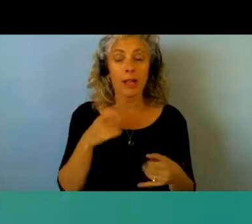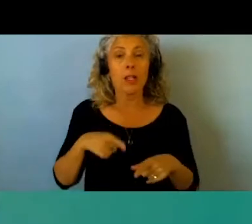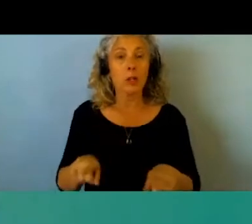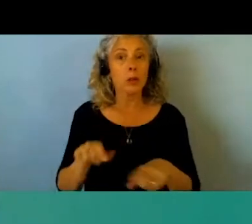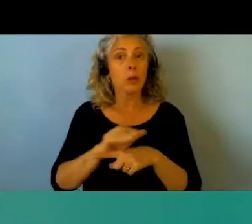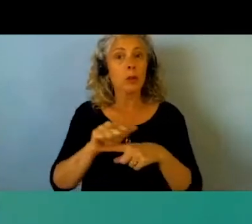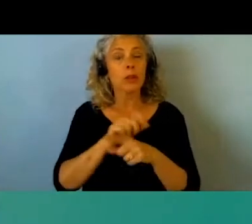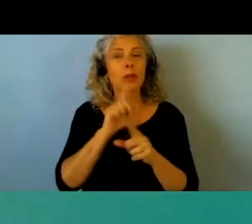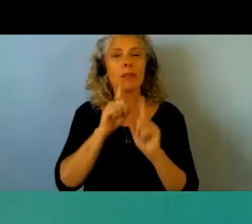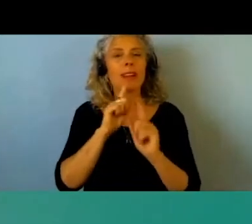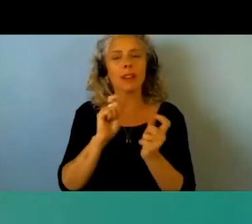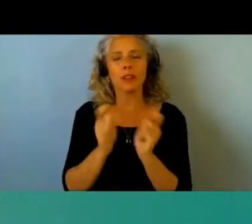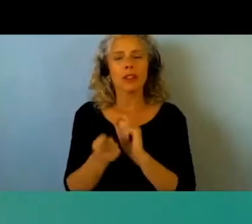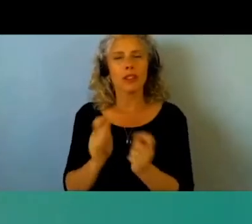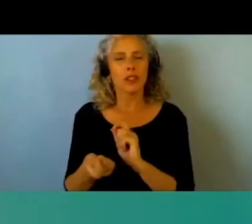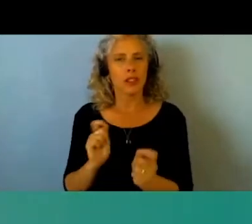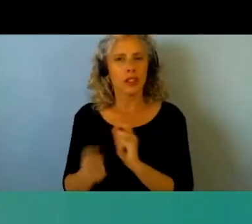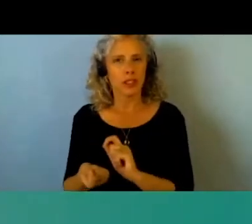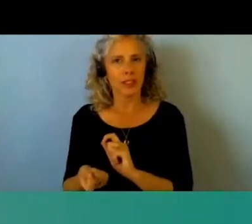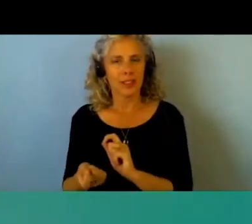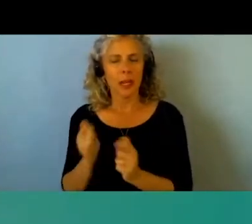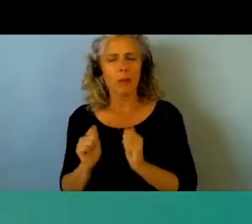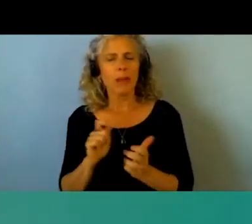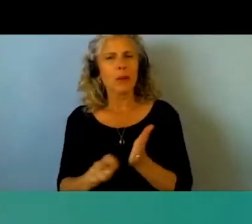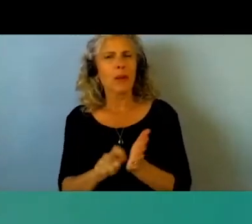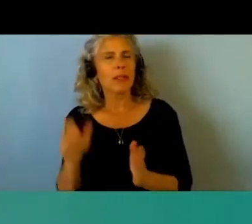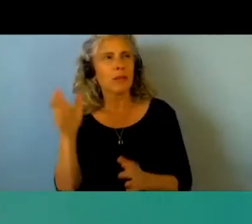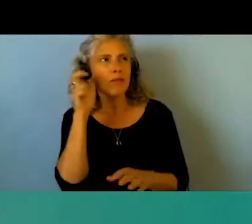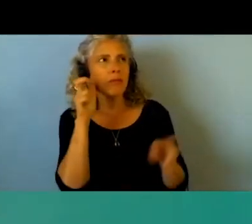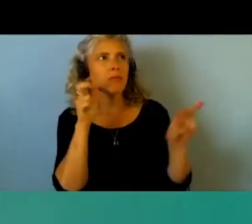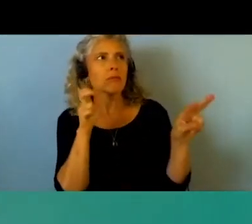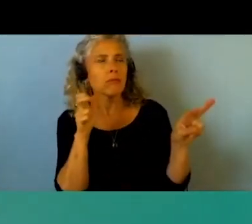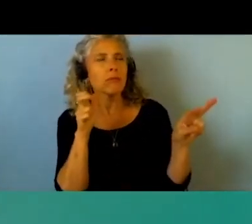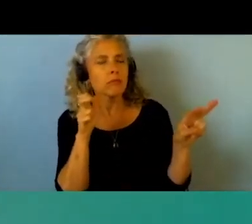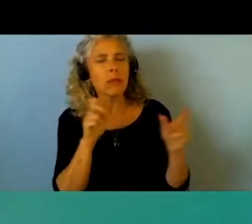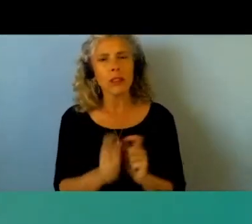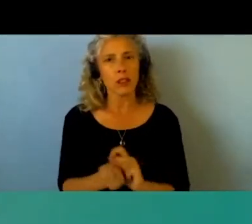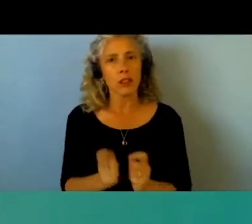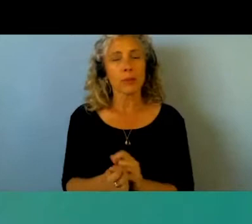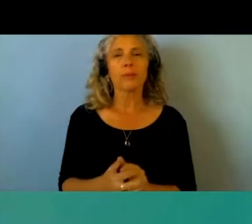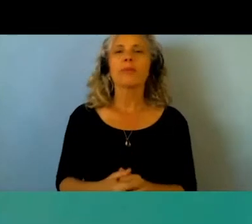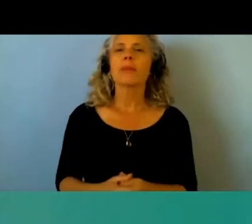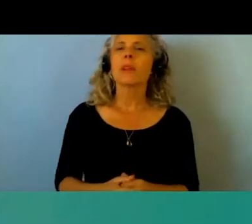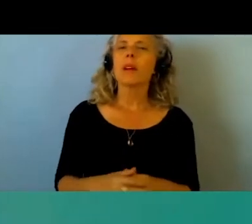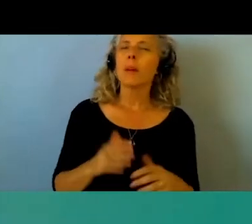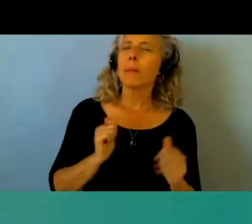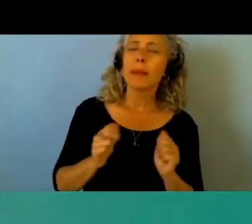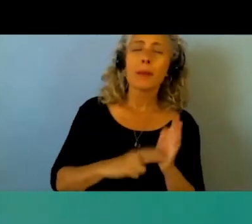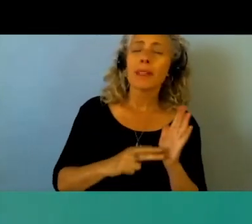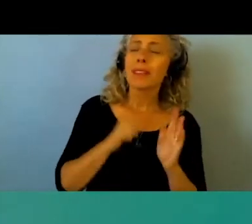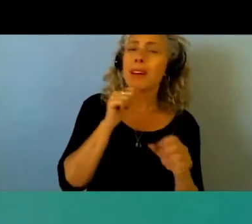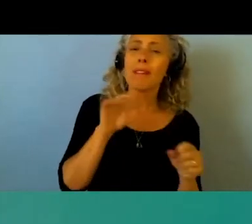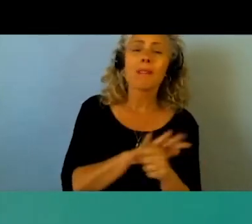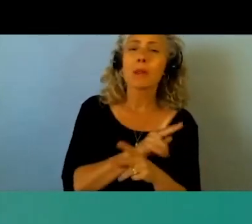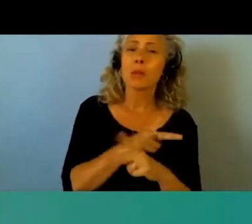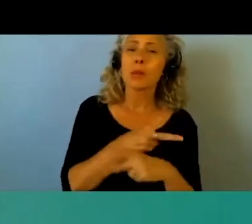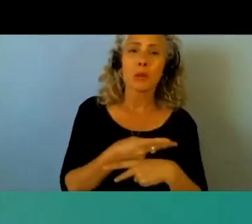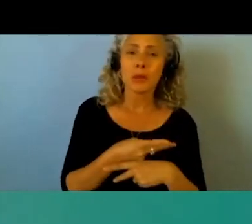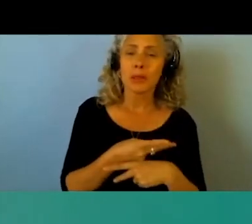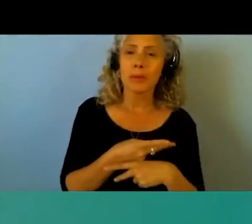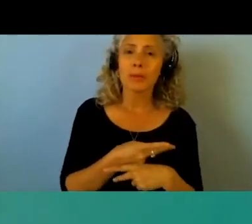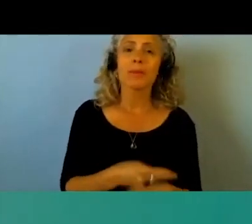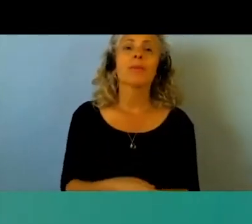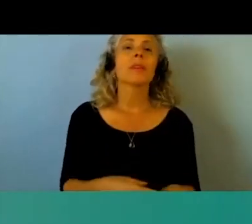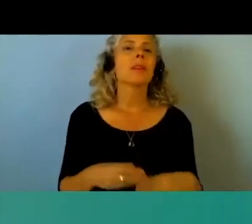rehearsals, and the playwright listens and makes adjustments. Also, play readings are not fully produced and are usually presented